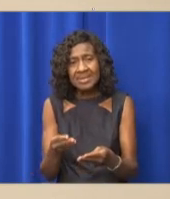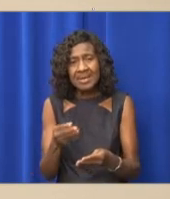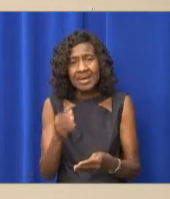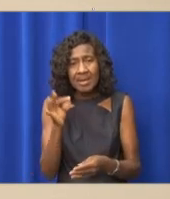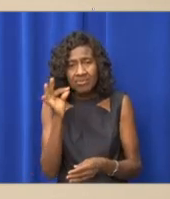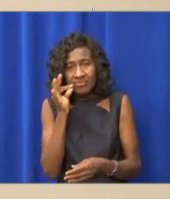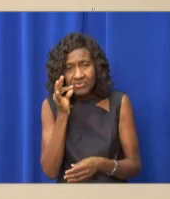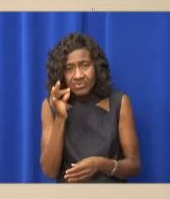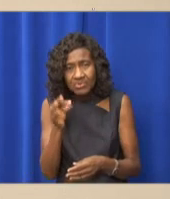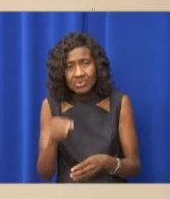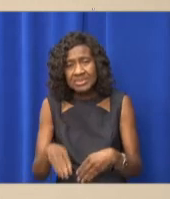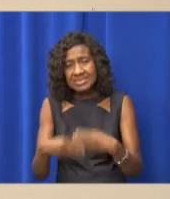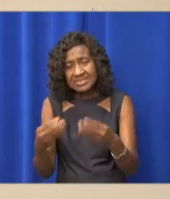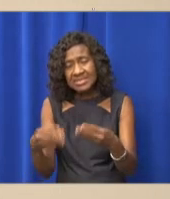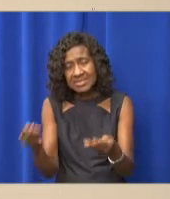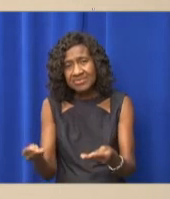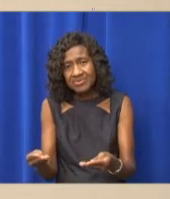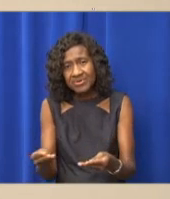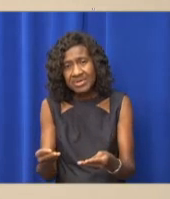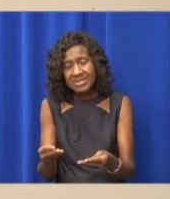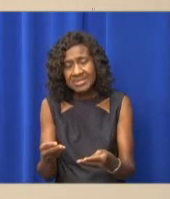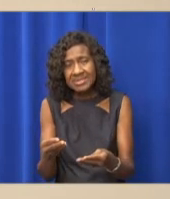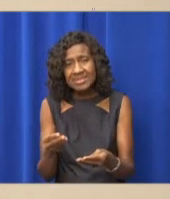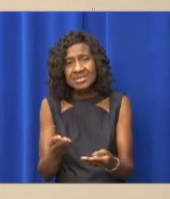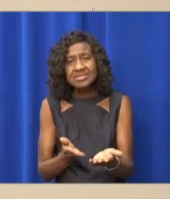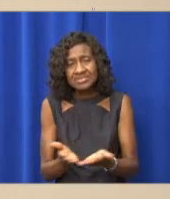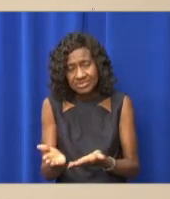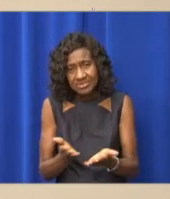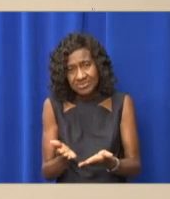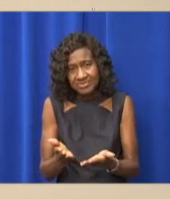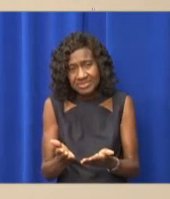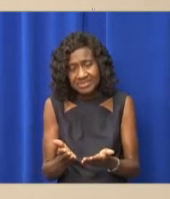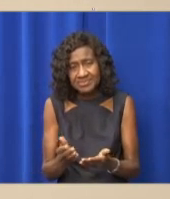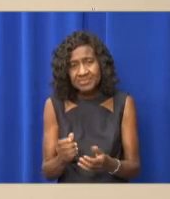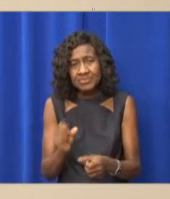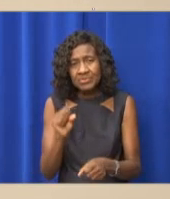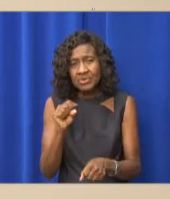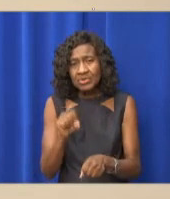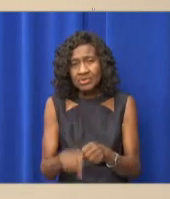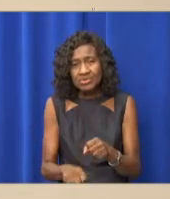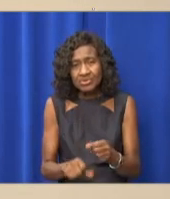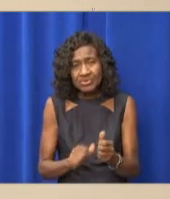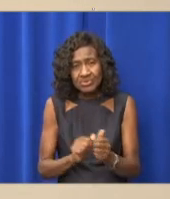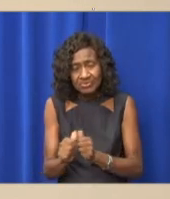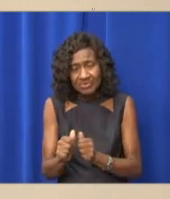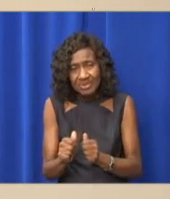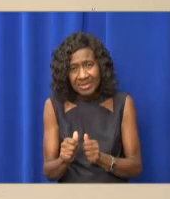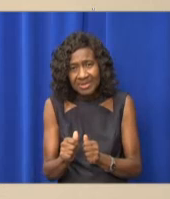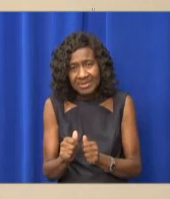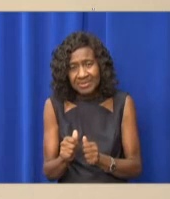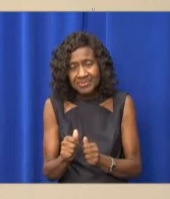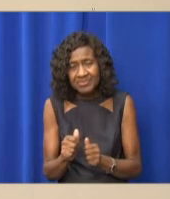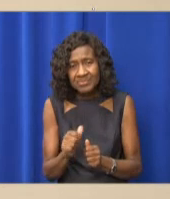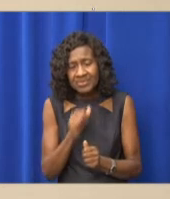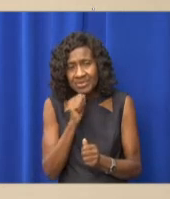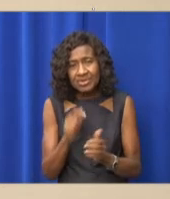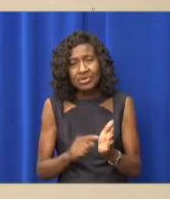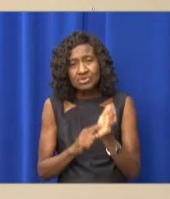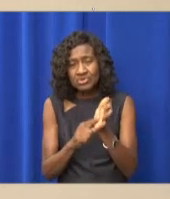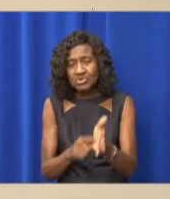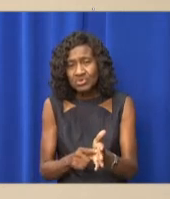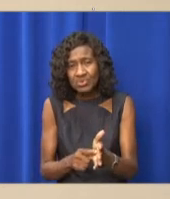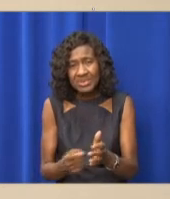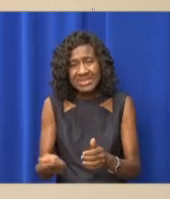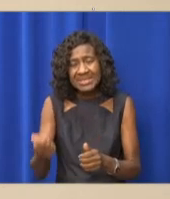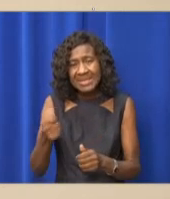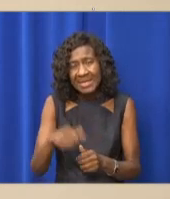And so far, the testing is not showing any significant difference, no spikes. But it is still, today is Wednesday, so that